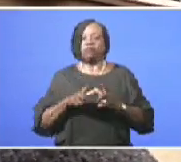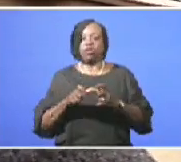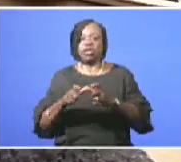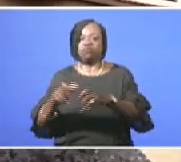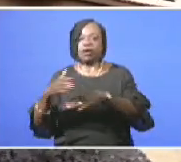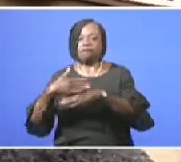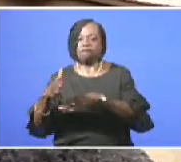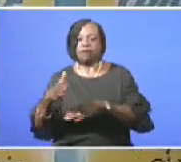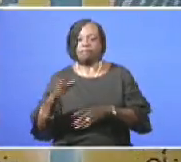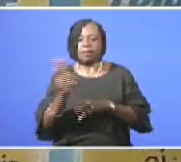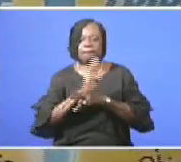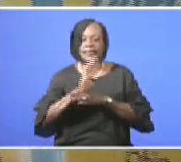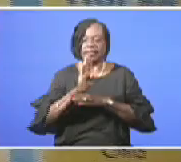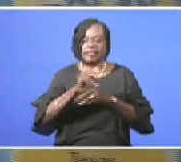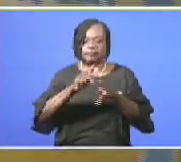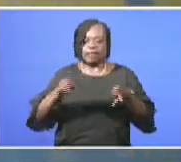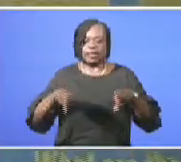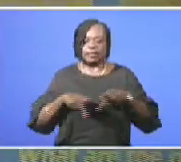this establishment.